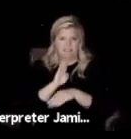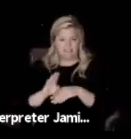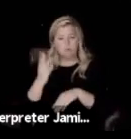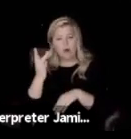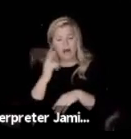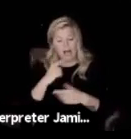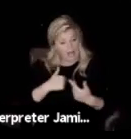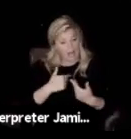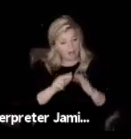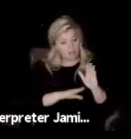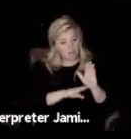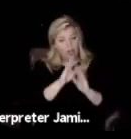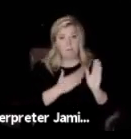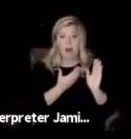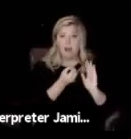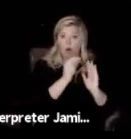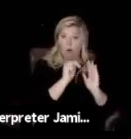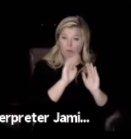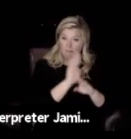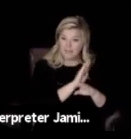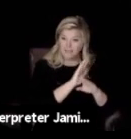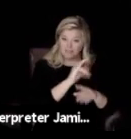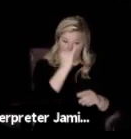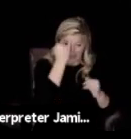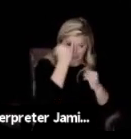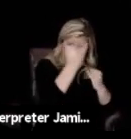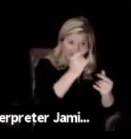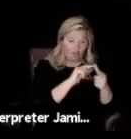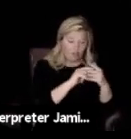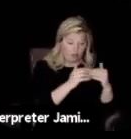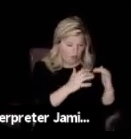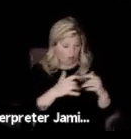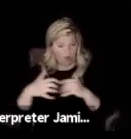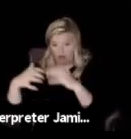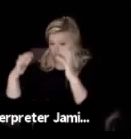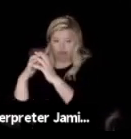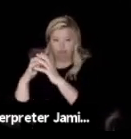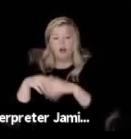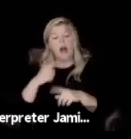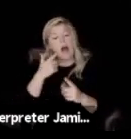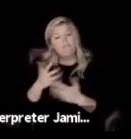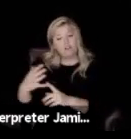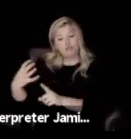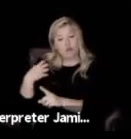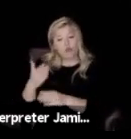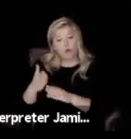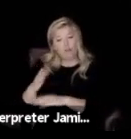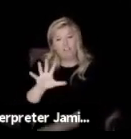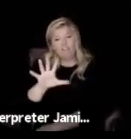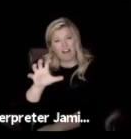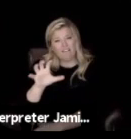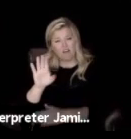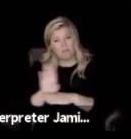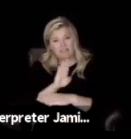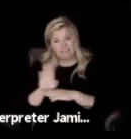my own business from a thought up, I've helped other people do the same. I have coached over 500 businesses over a